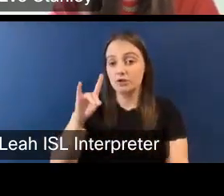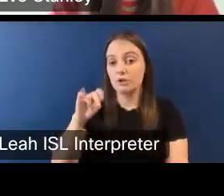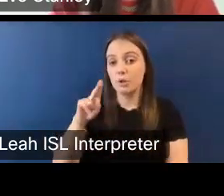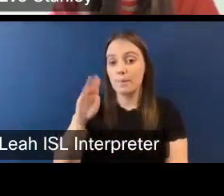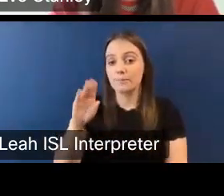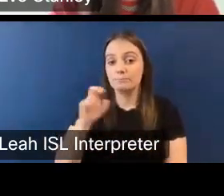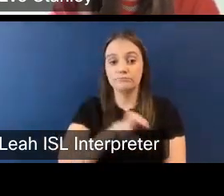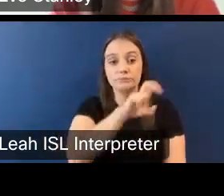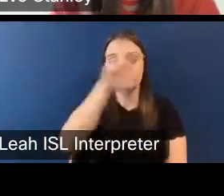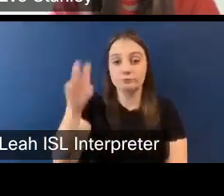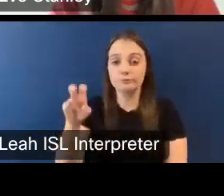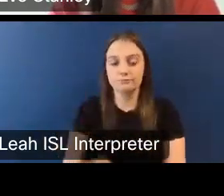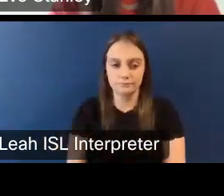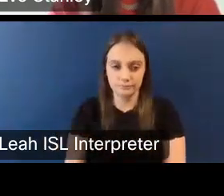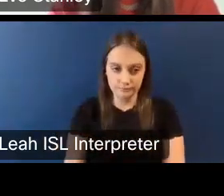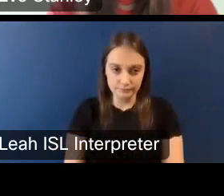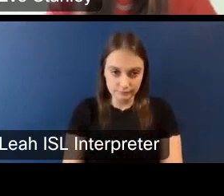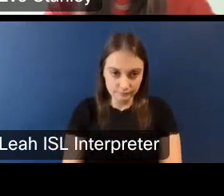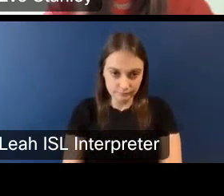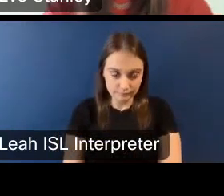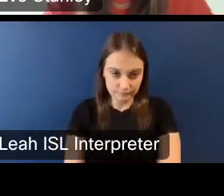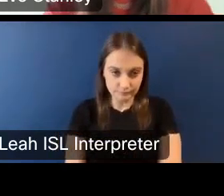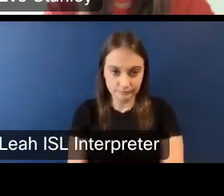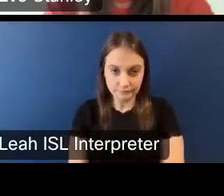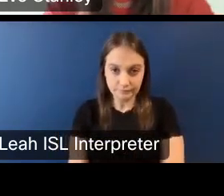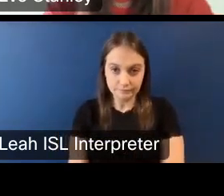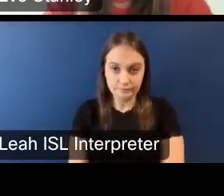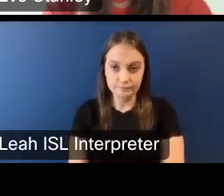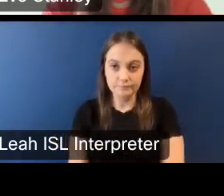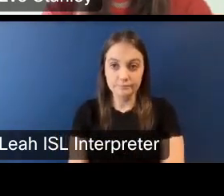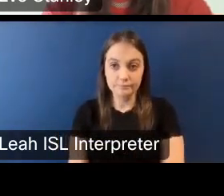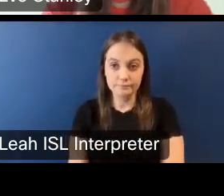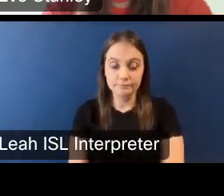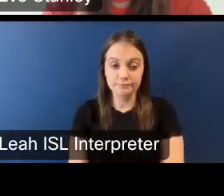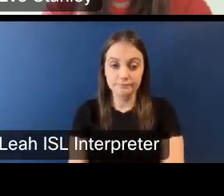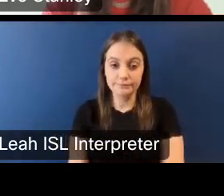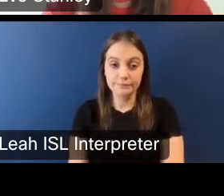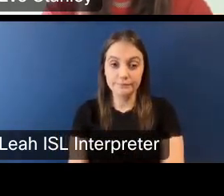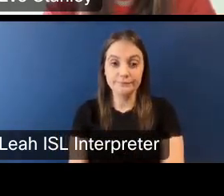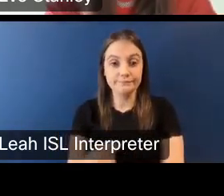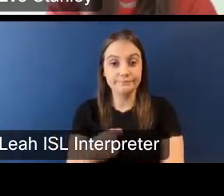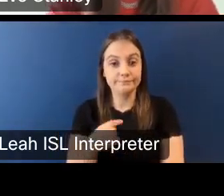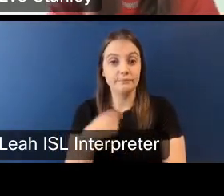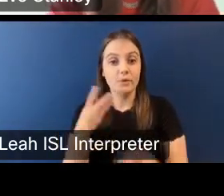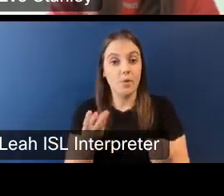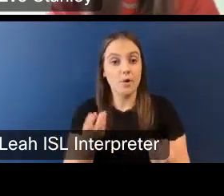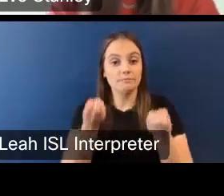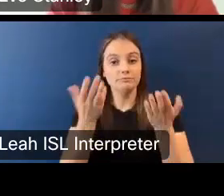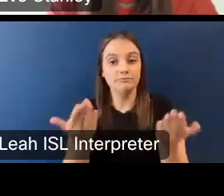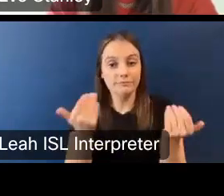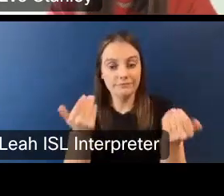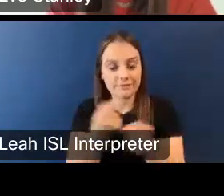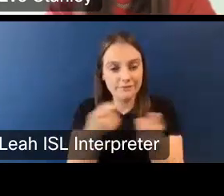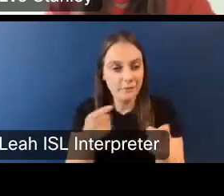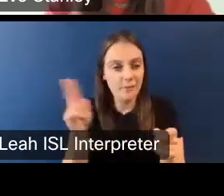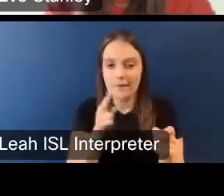Next slide. And really, I suppose what I want to let you know today is that we can't all be